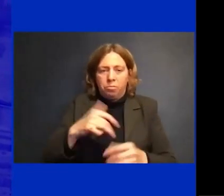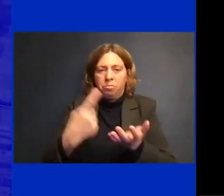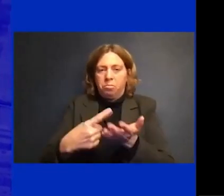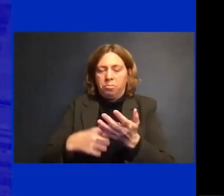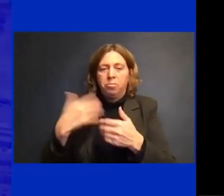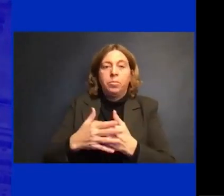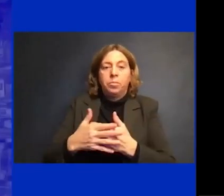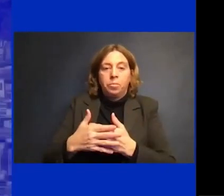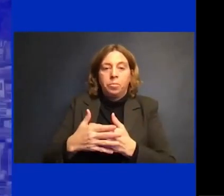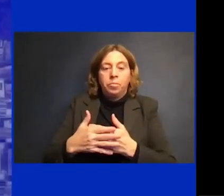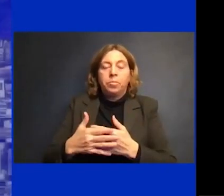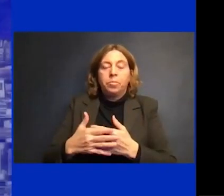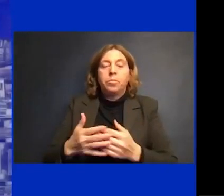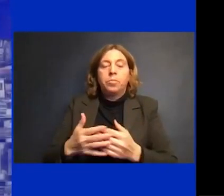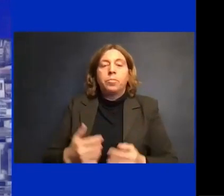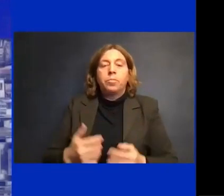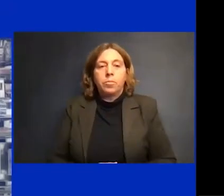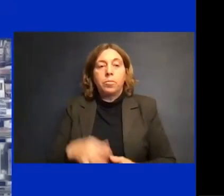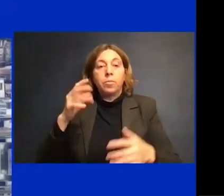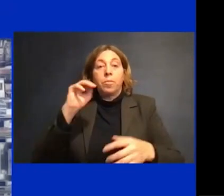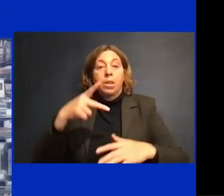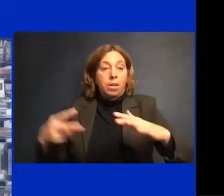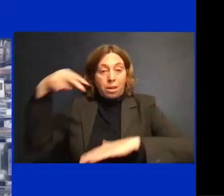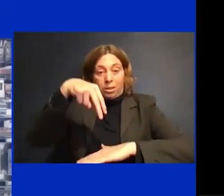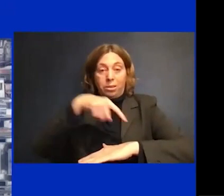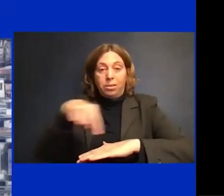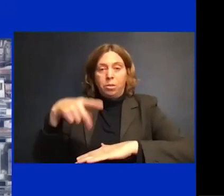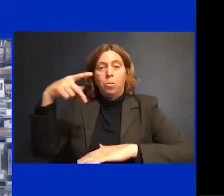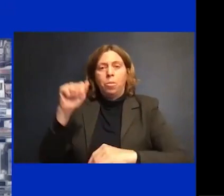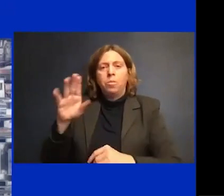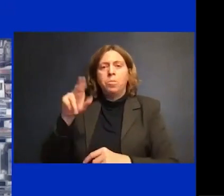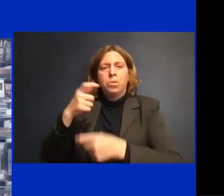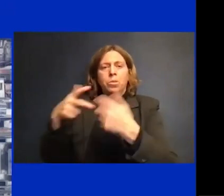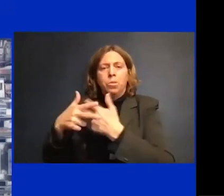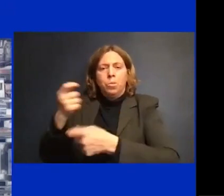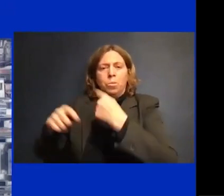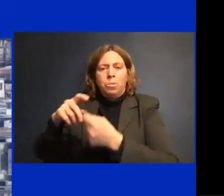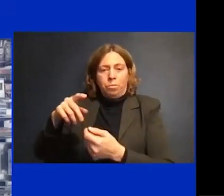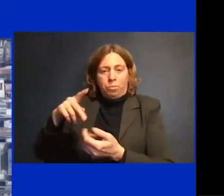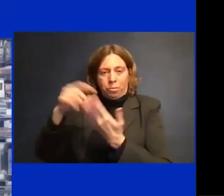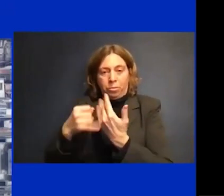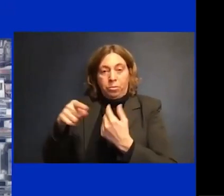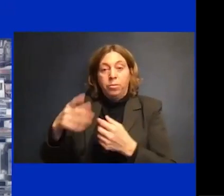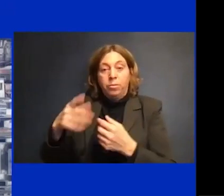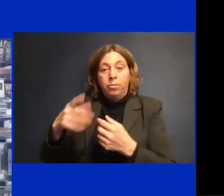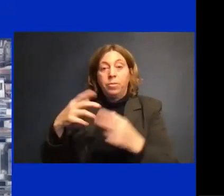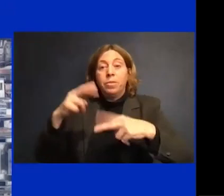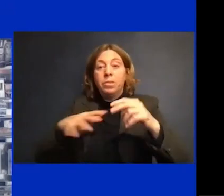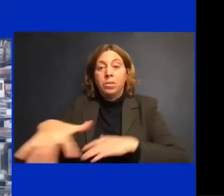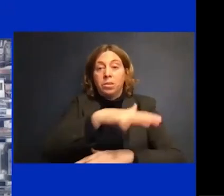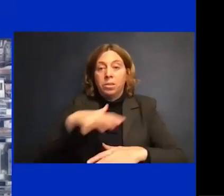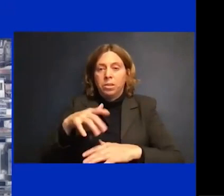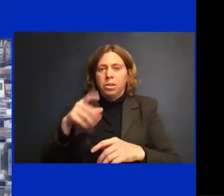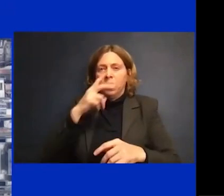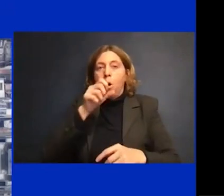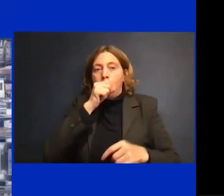component. This is an aerial map of the existing Port Authority bus terminal facilities, distinctly outlined in